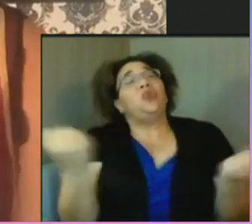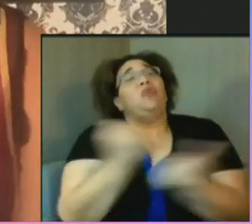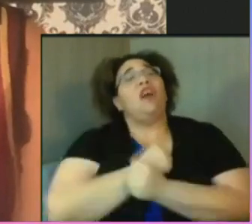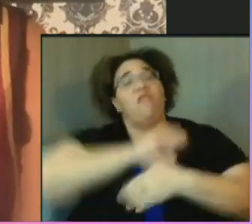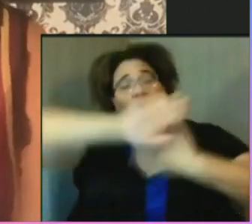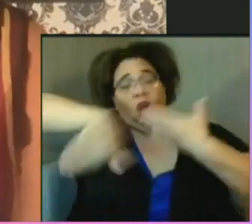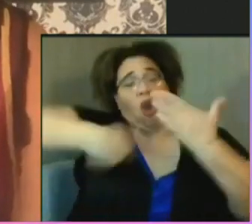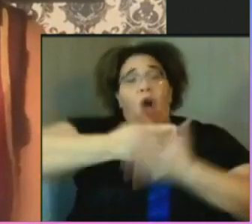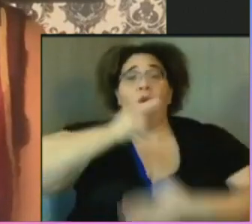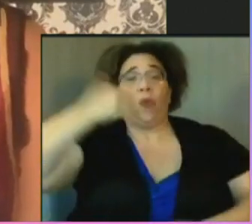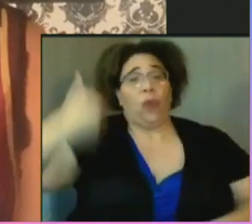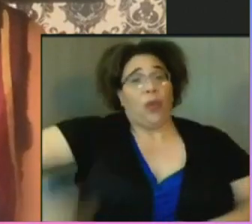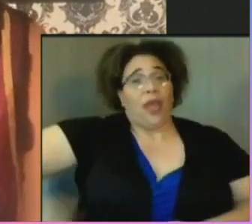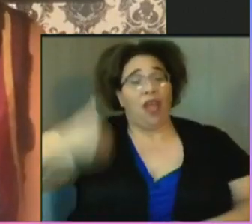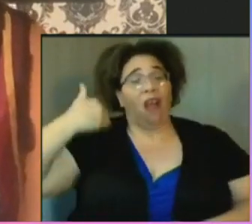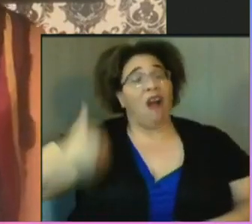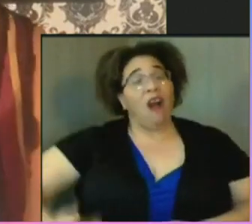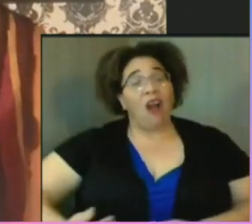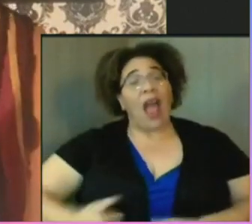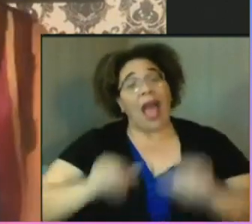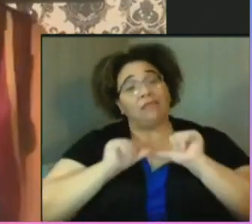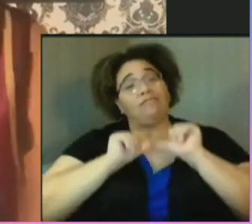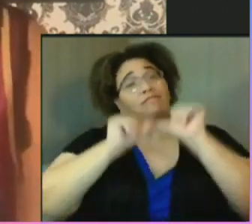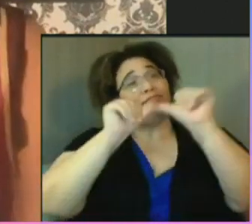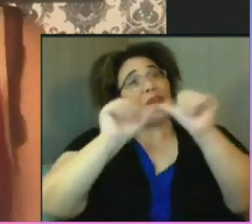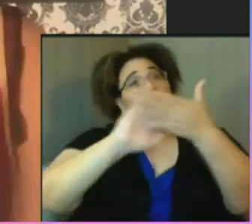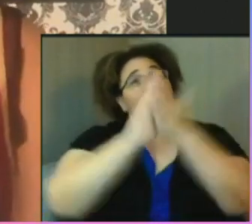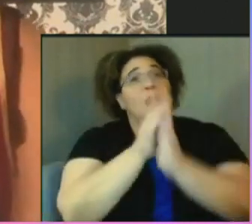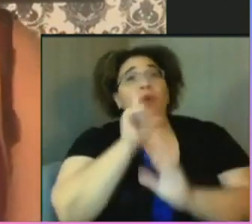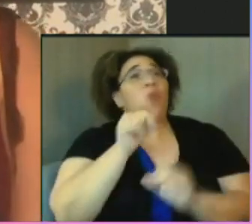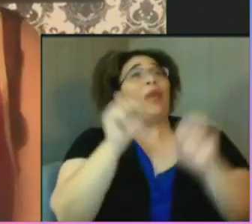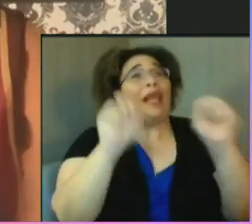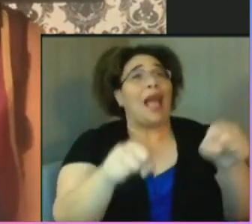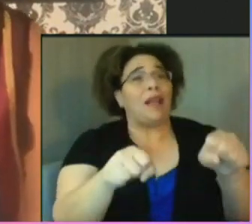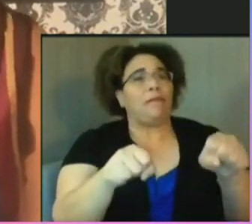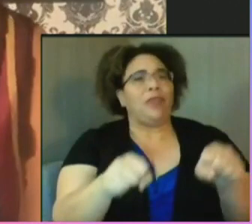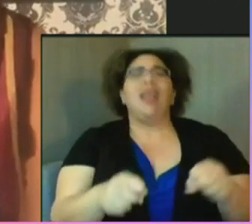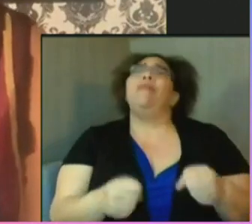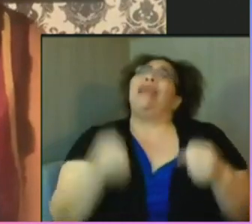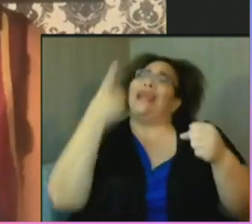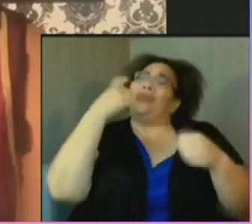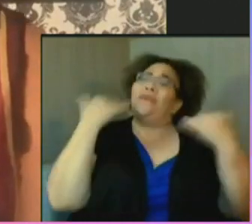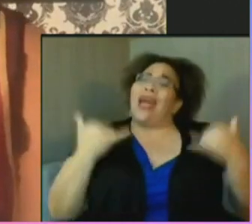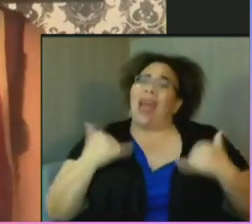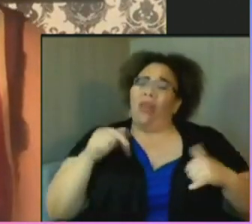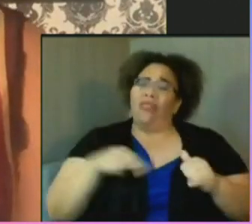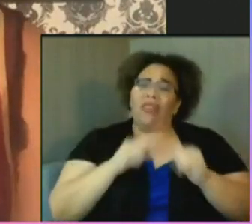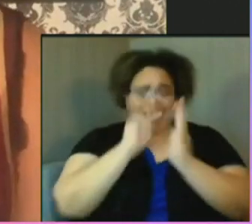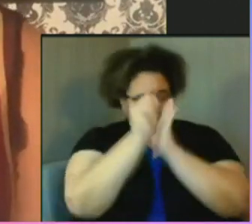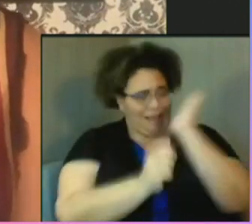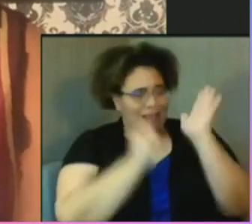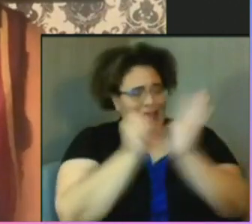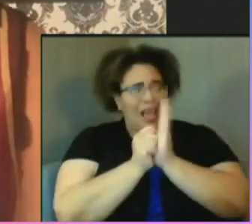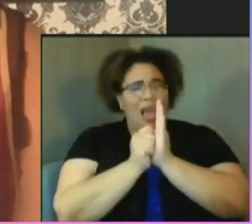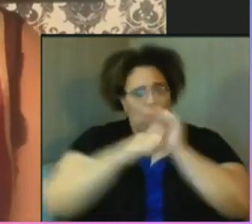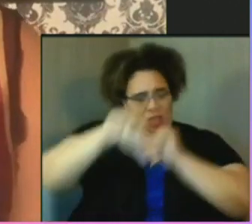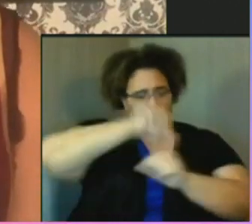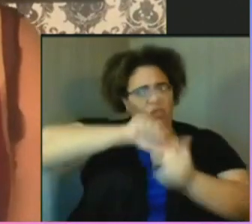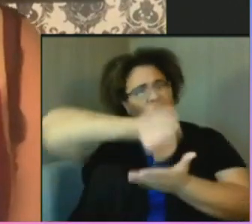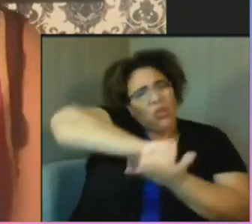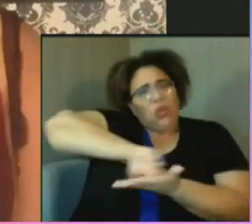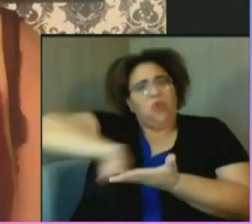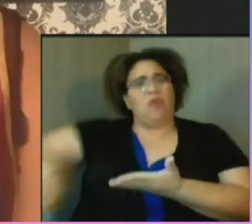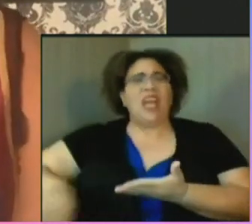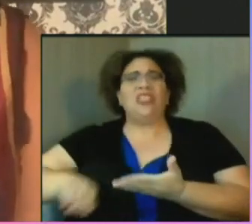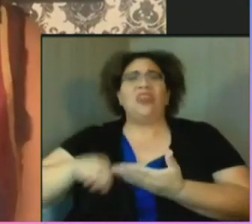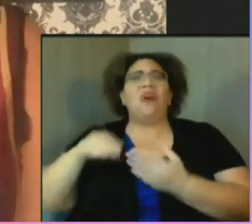we are over time. And as I said, at a time of social erasure and closure and threats, that imagining our futures is